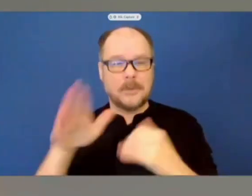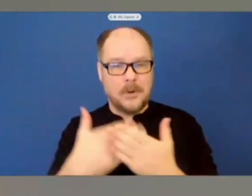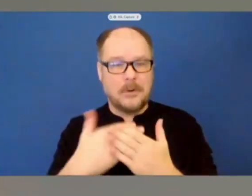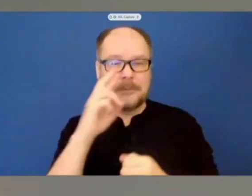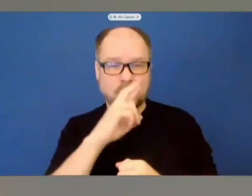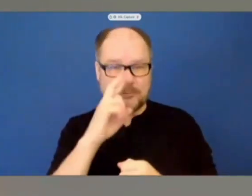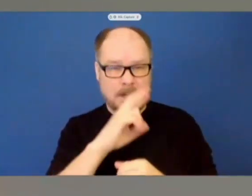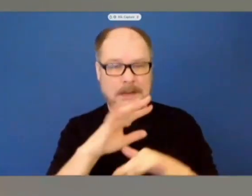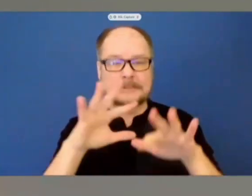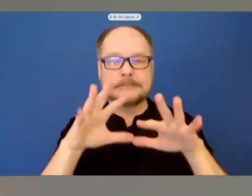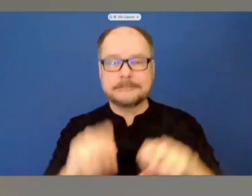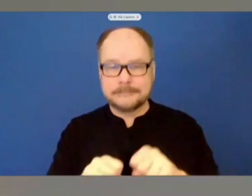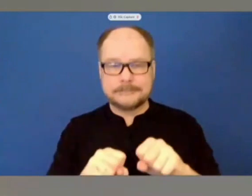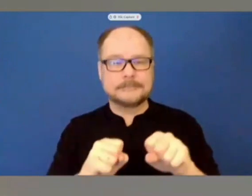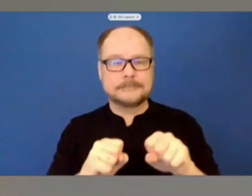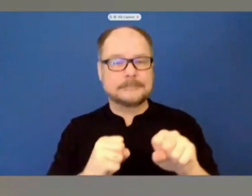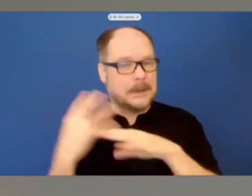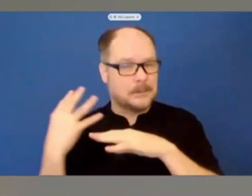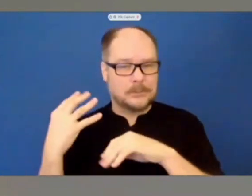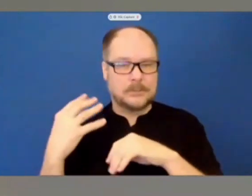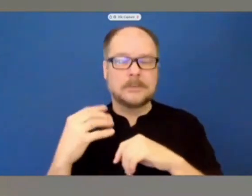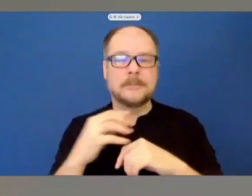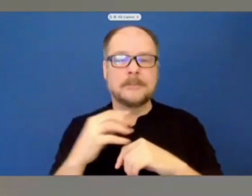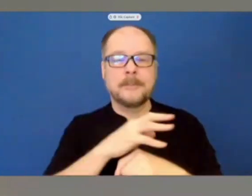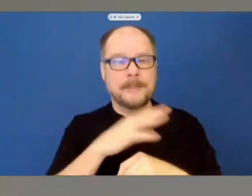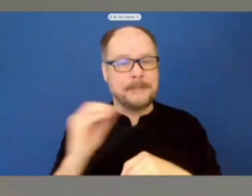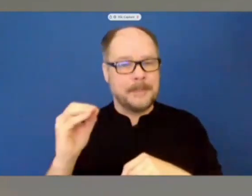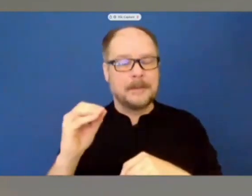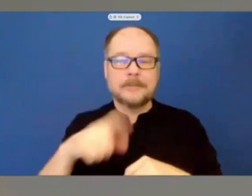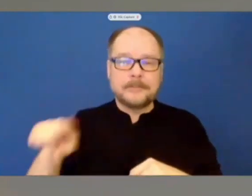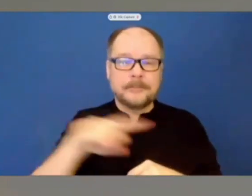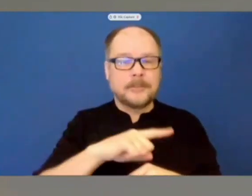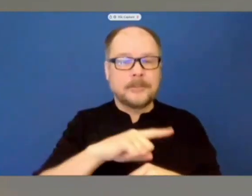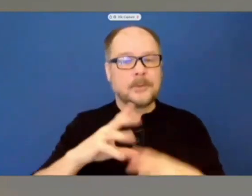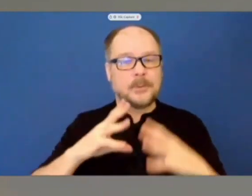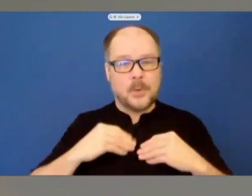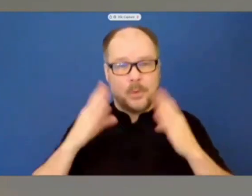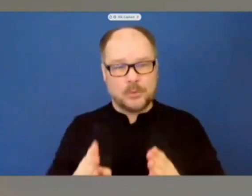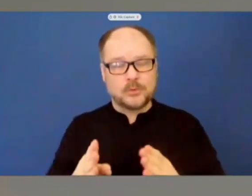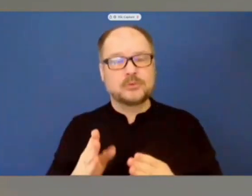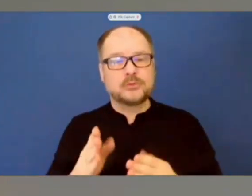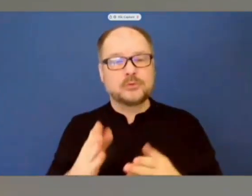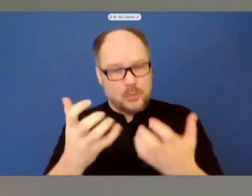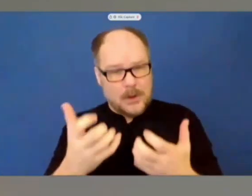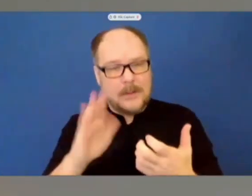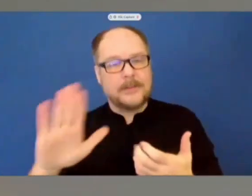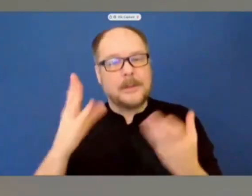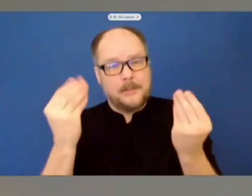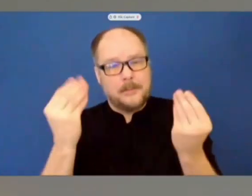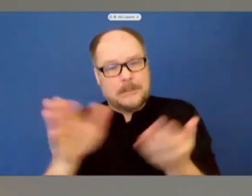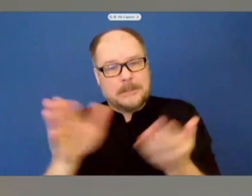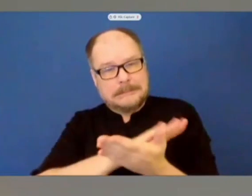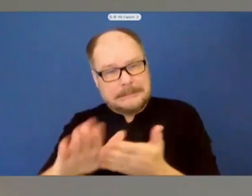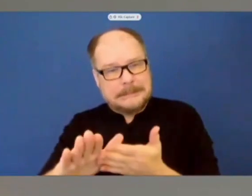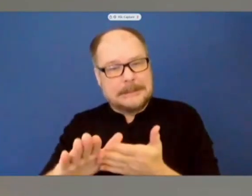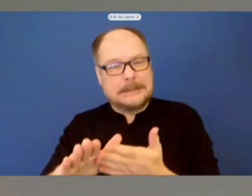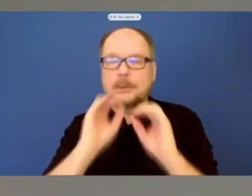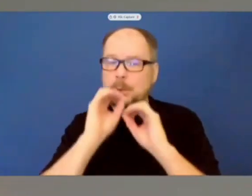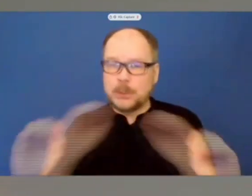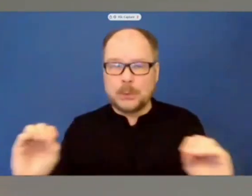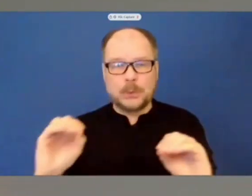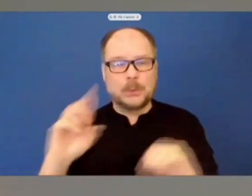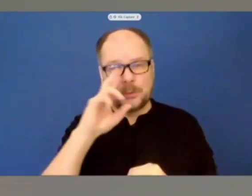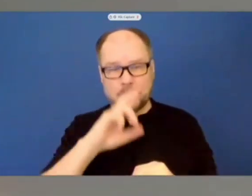process and are all very interested in getting their properties cleaned and free of rats. So I think that will